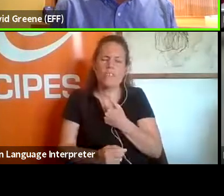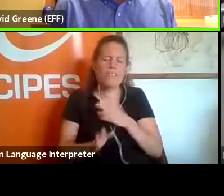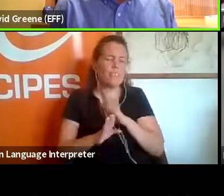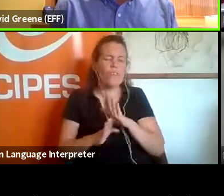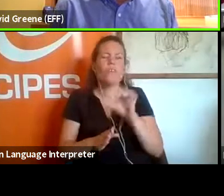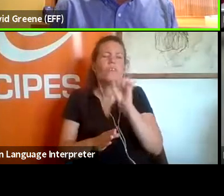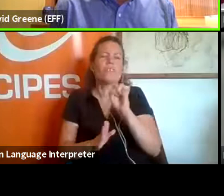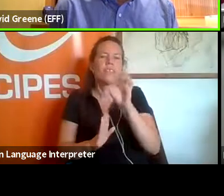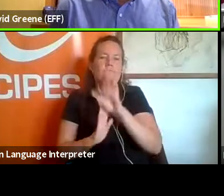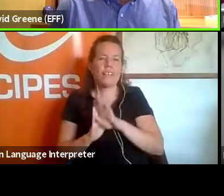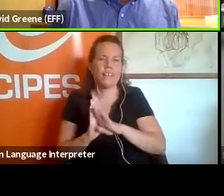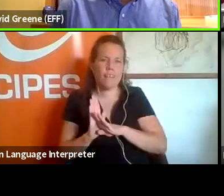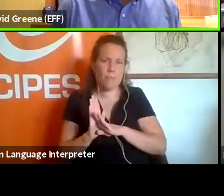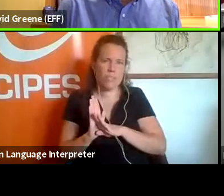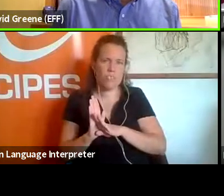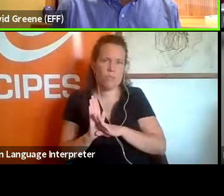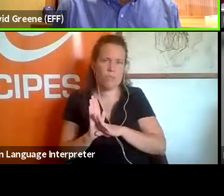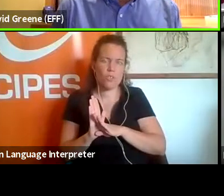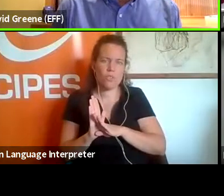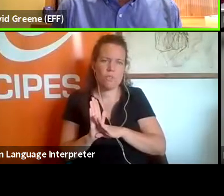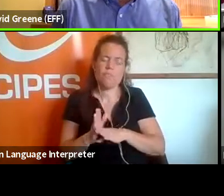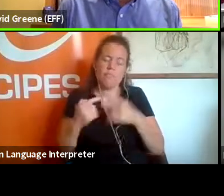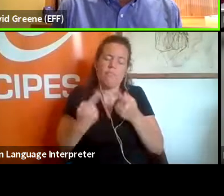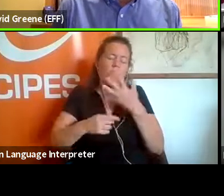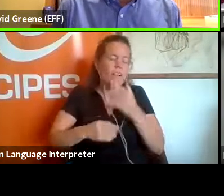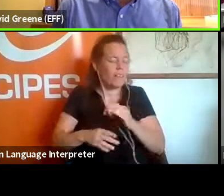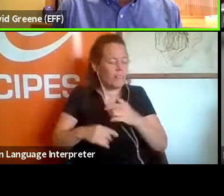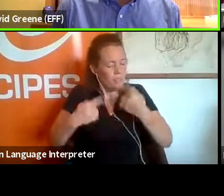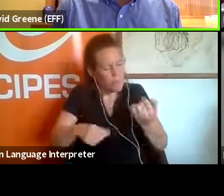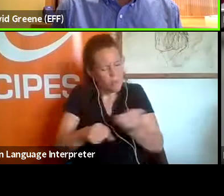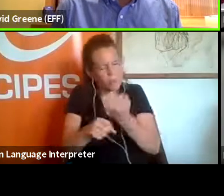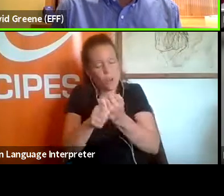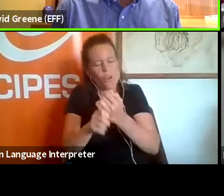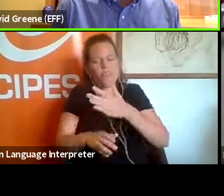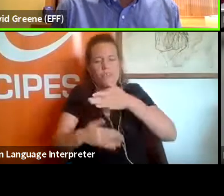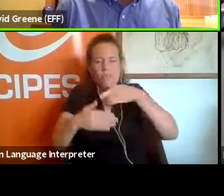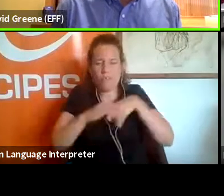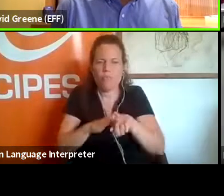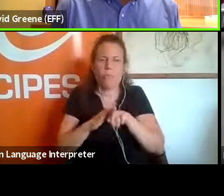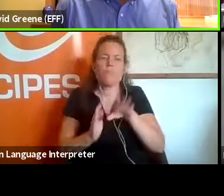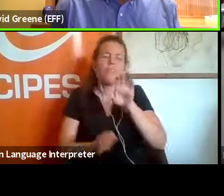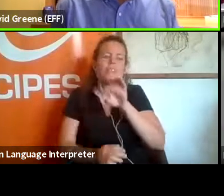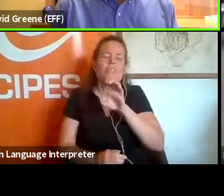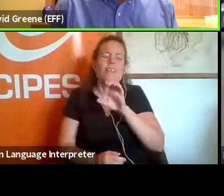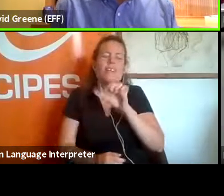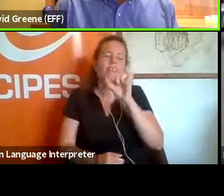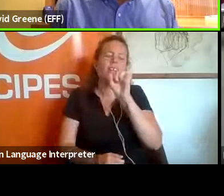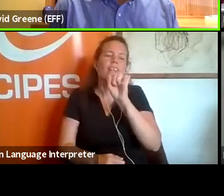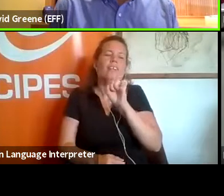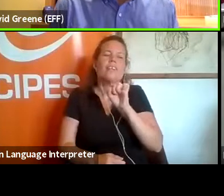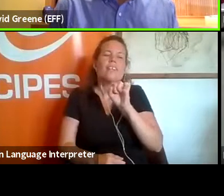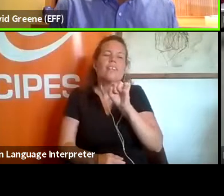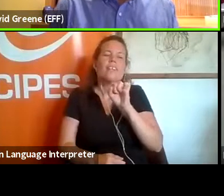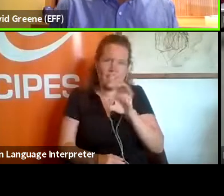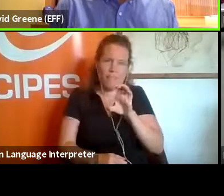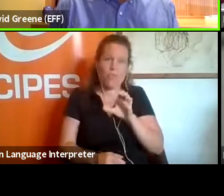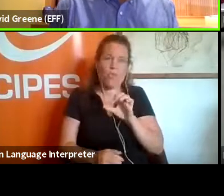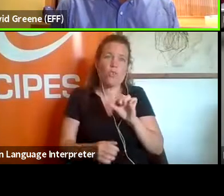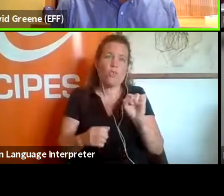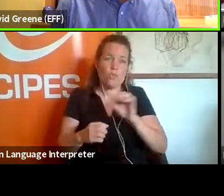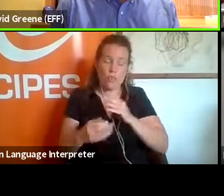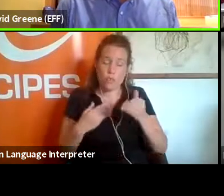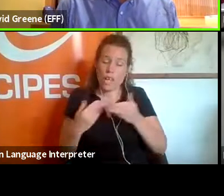to really be a product of civil society and academia as well. So we did receive